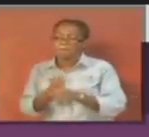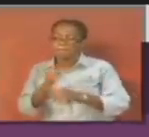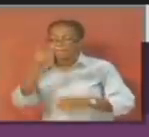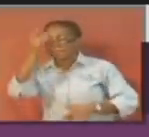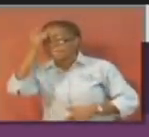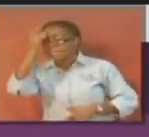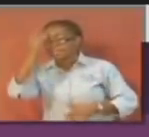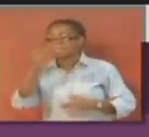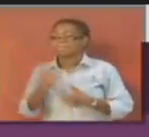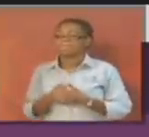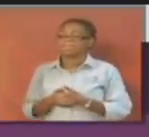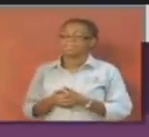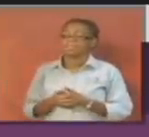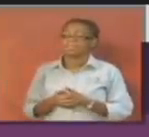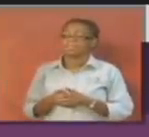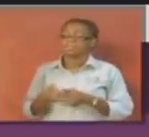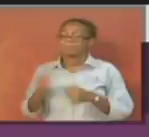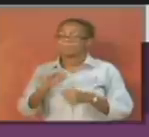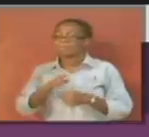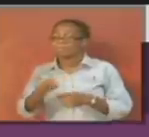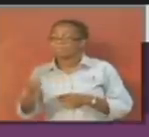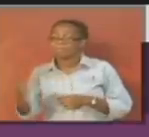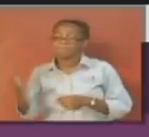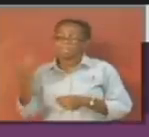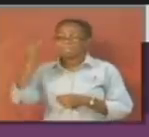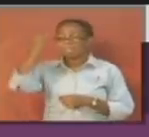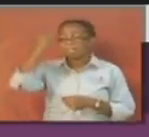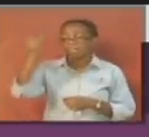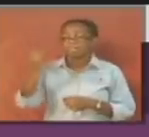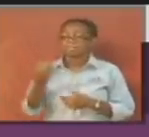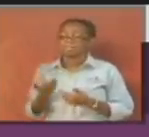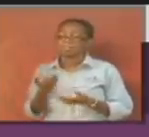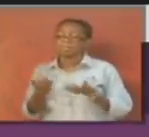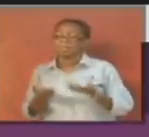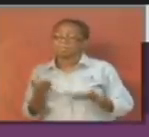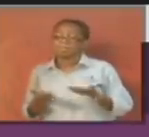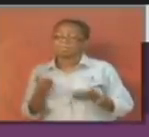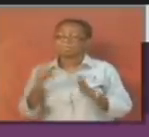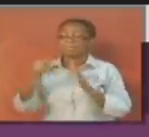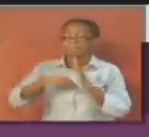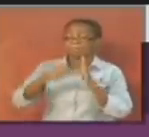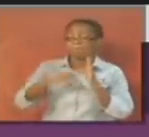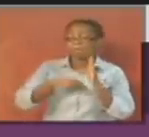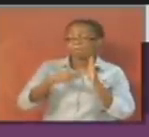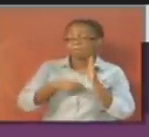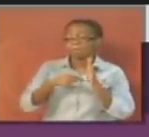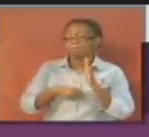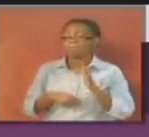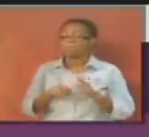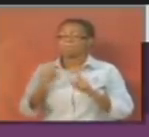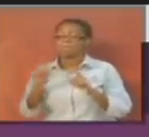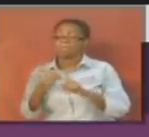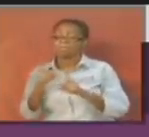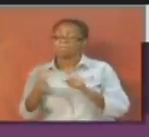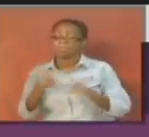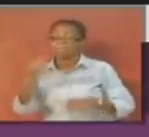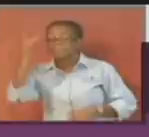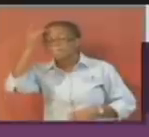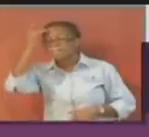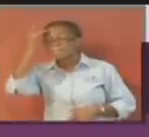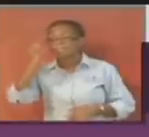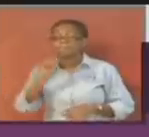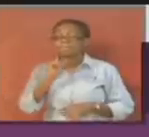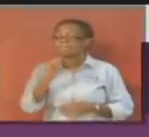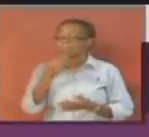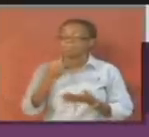week. But can it be that the home self-isolation methods are not working and that people are in fact going home,